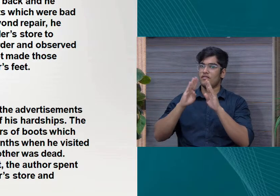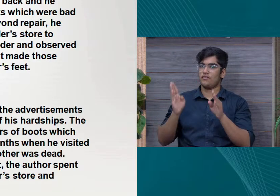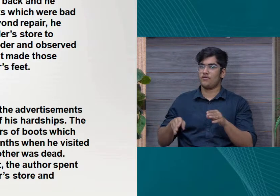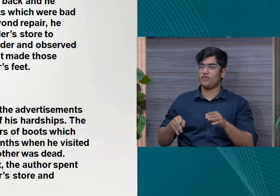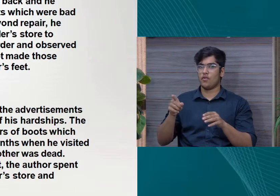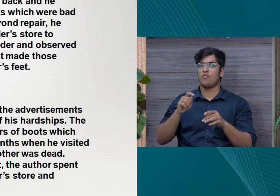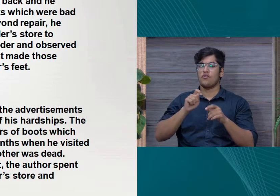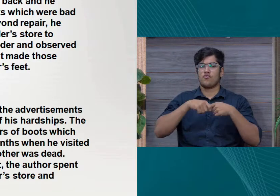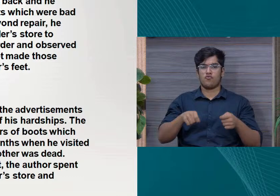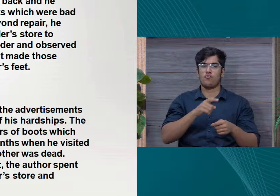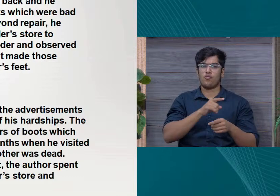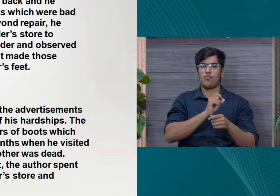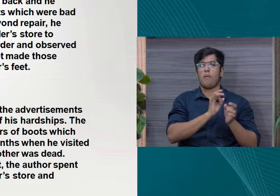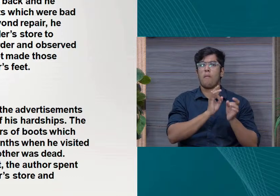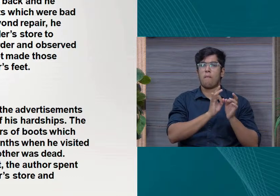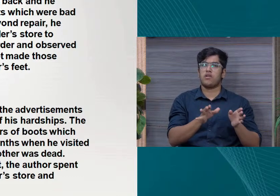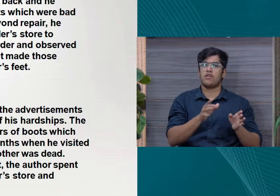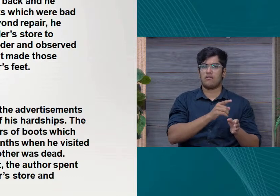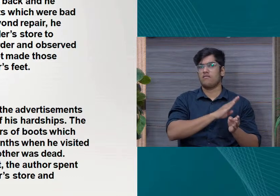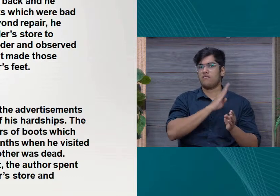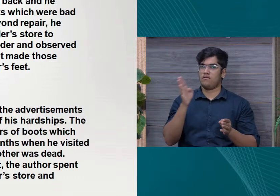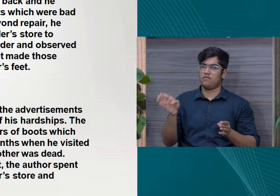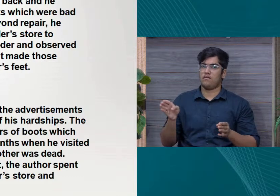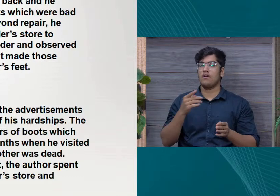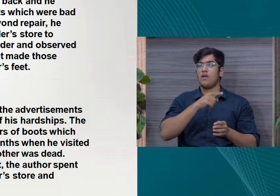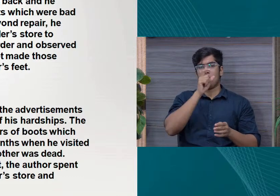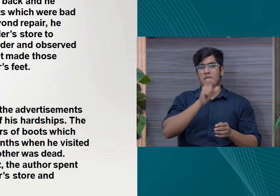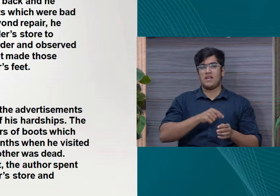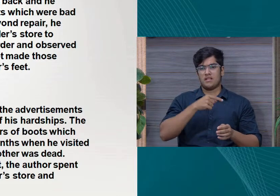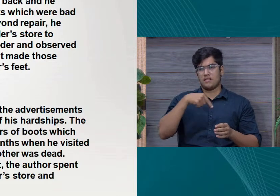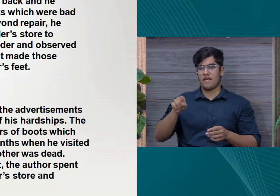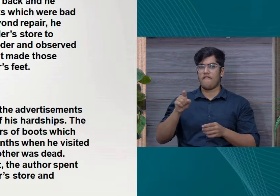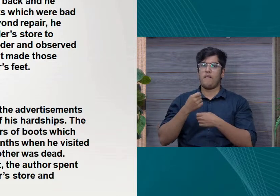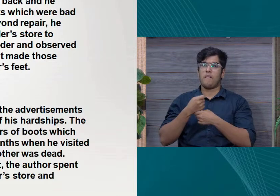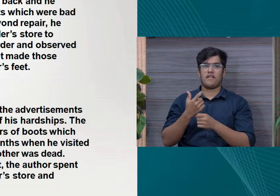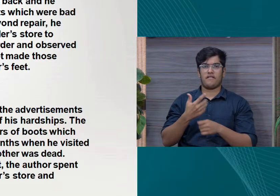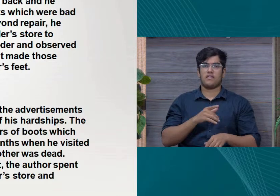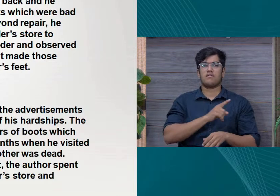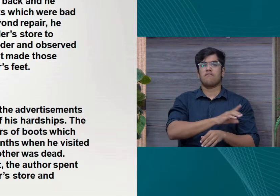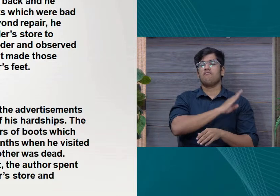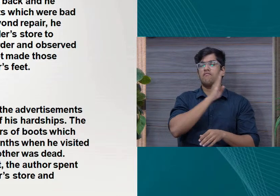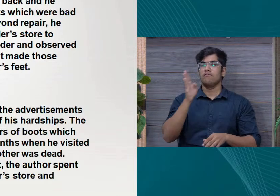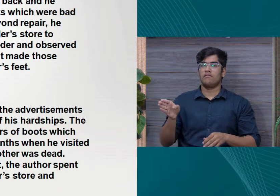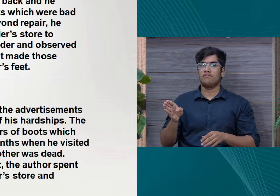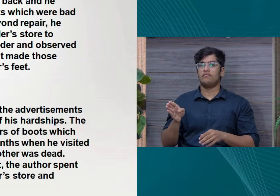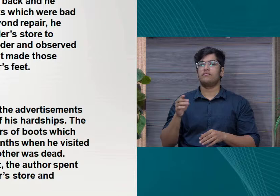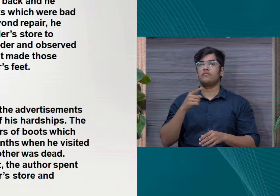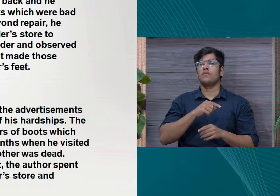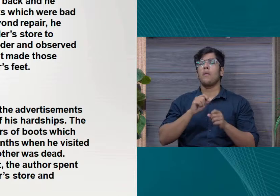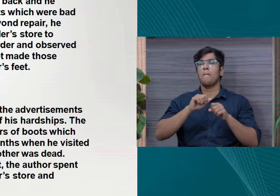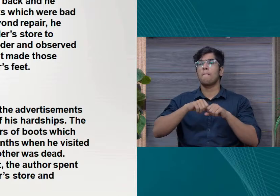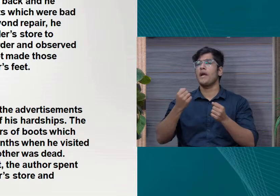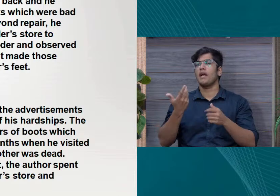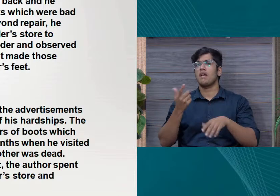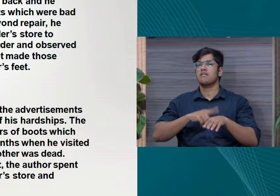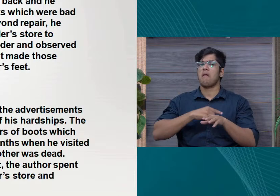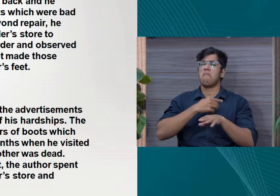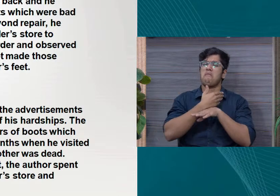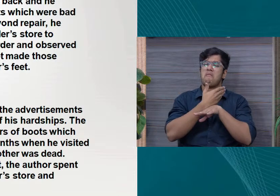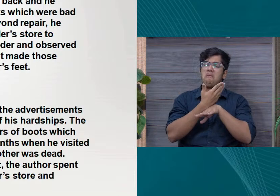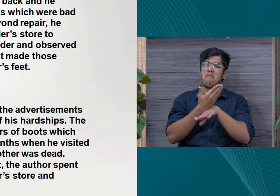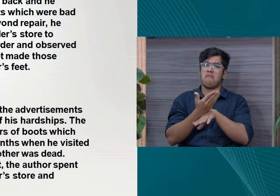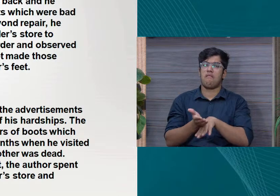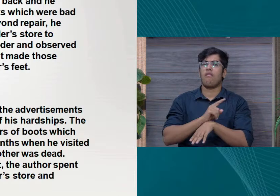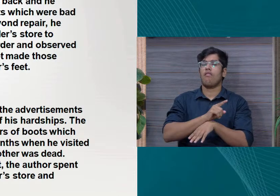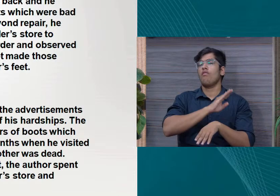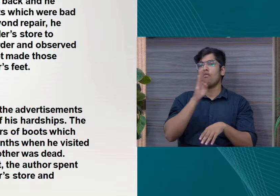which broke. The shoe was made by Mr. Gessler only. So the shoe broke, but it broke after a very long time. So he